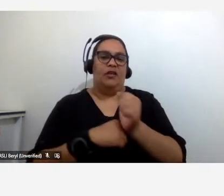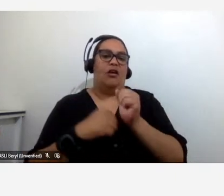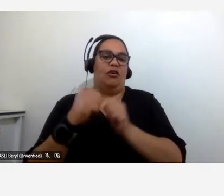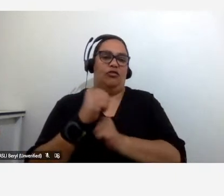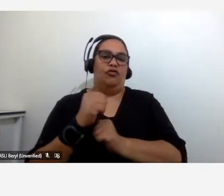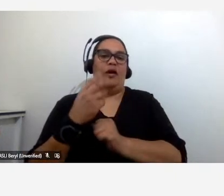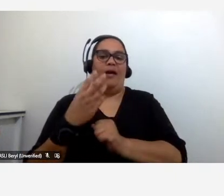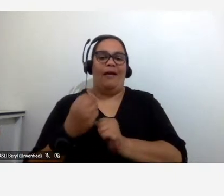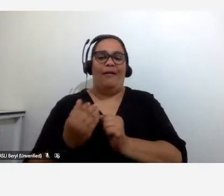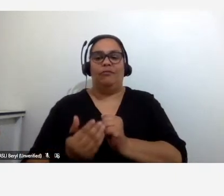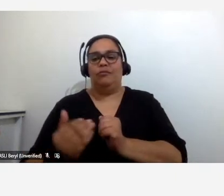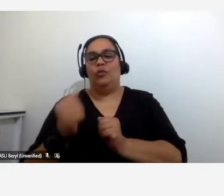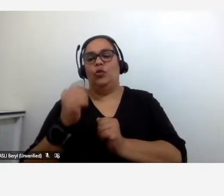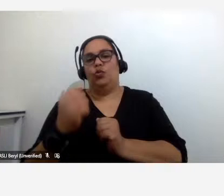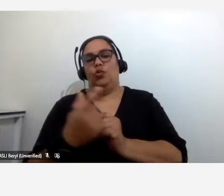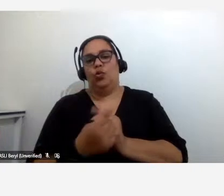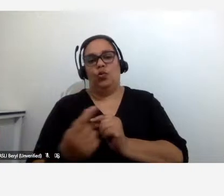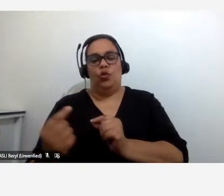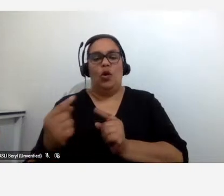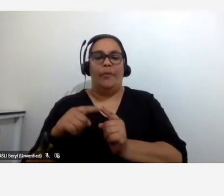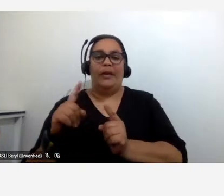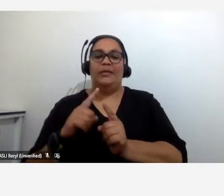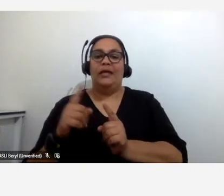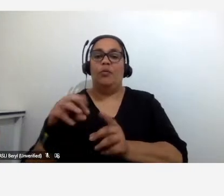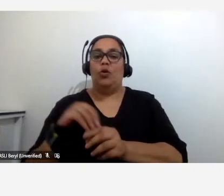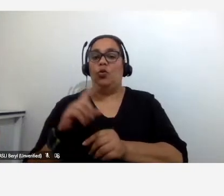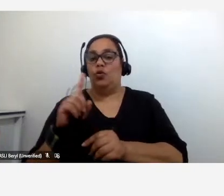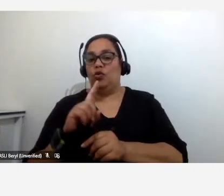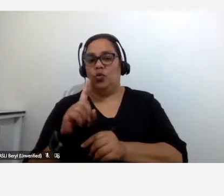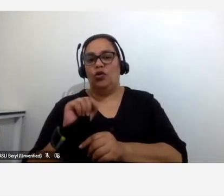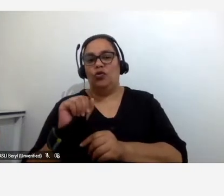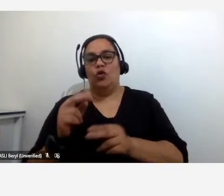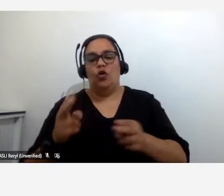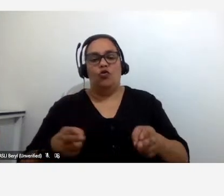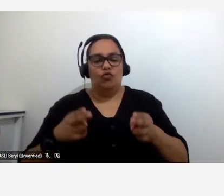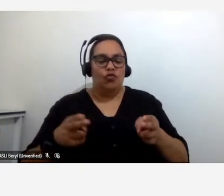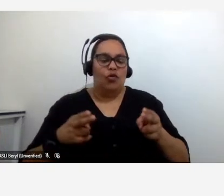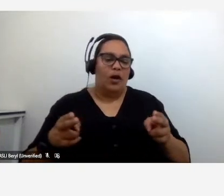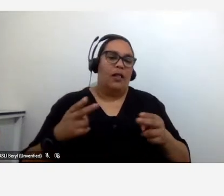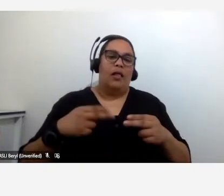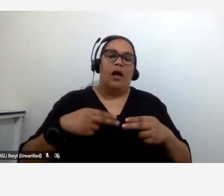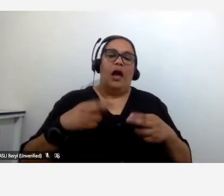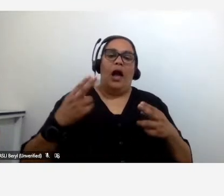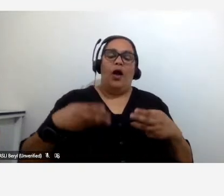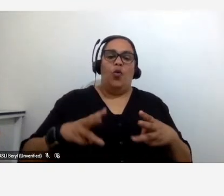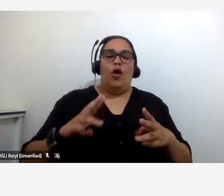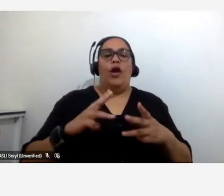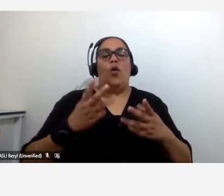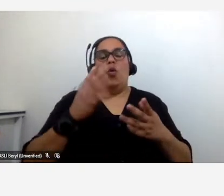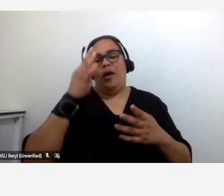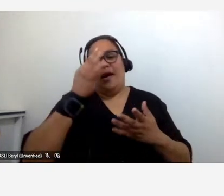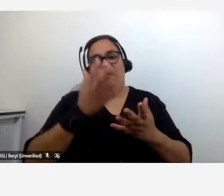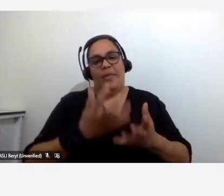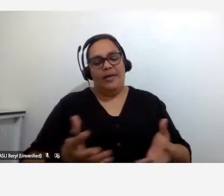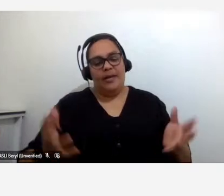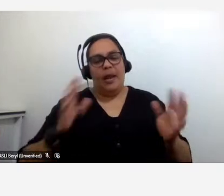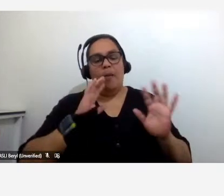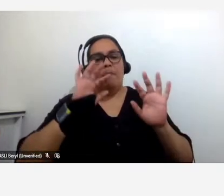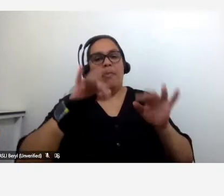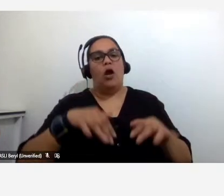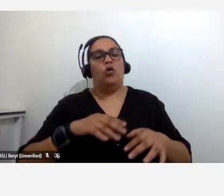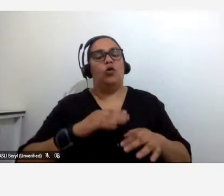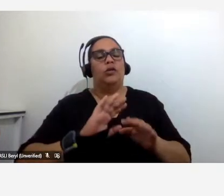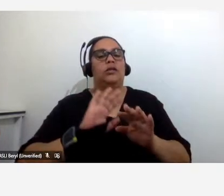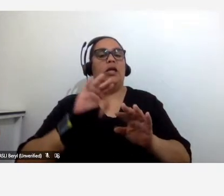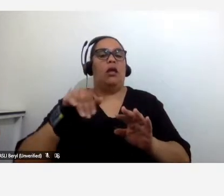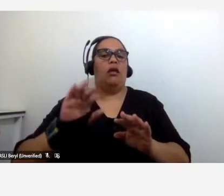fall within their ambit. These include railway stations, highways and government dams, mountains, hills, rivers, streams,